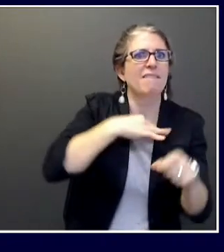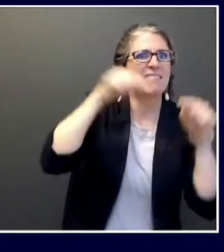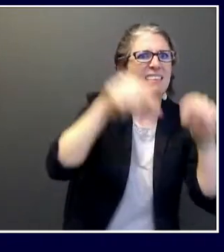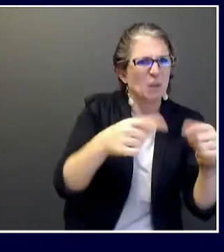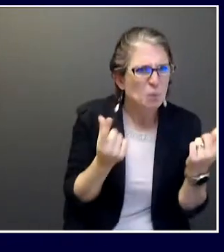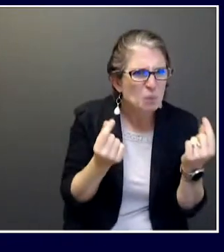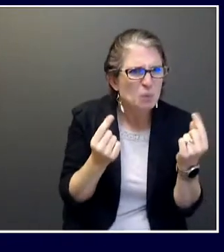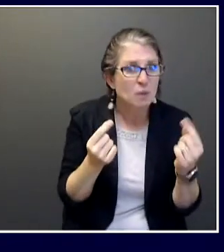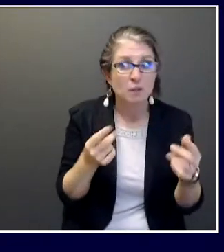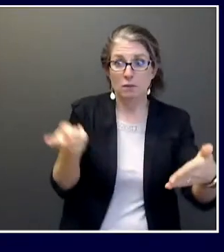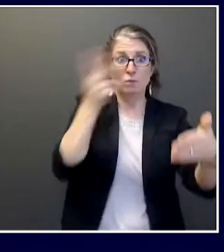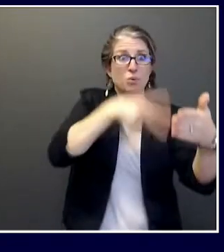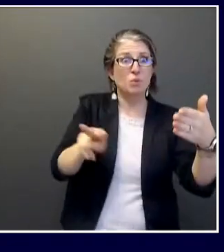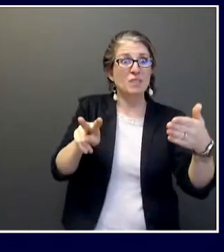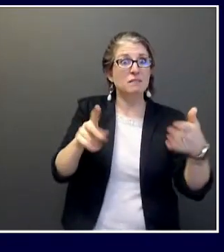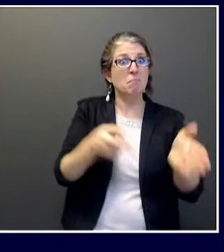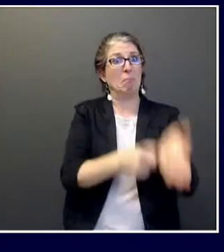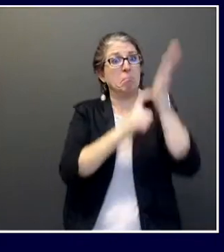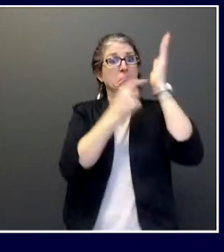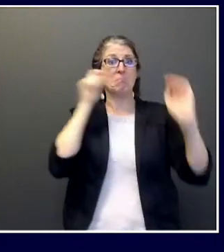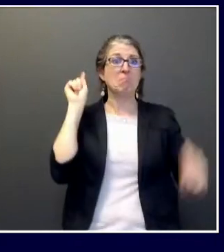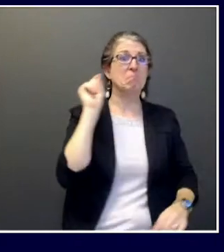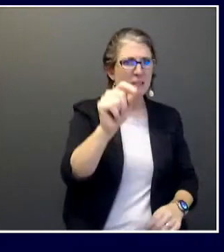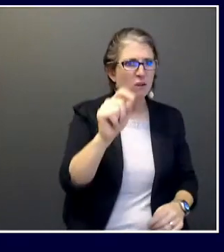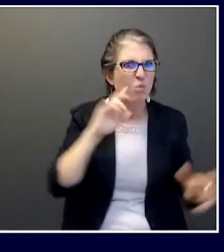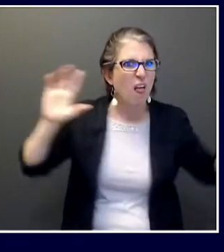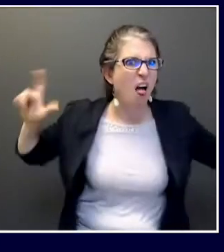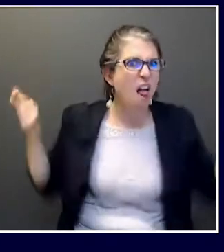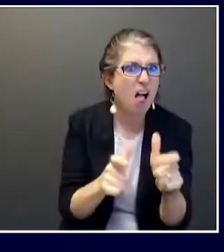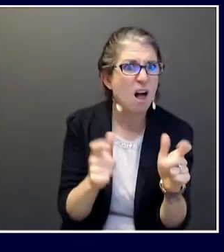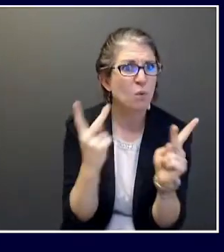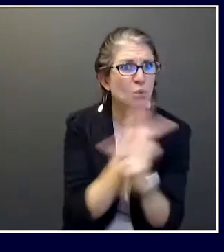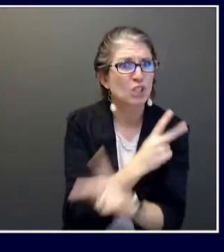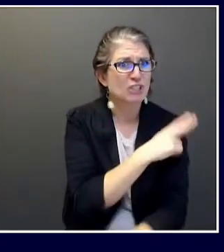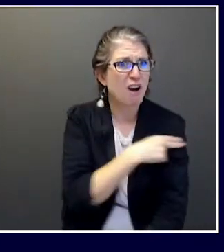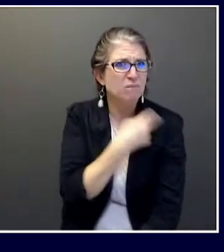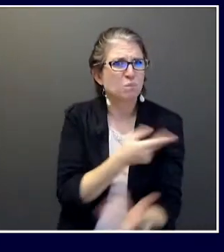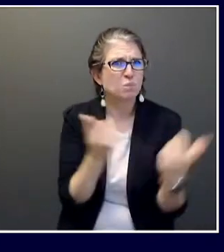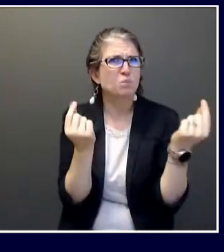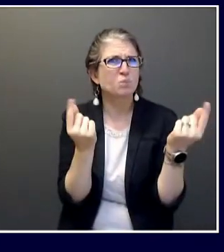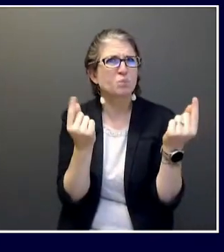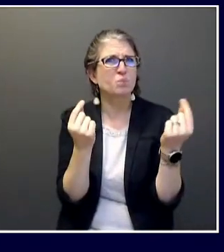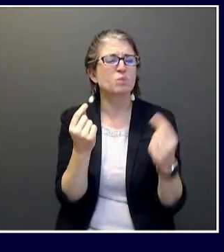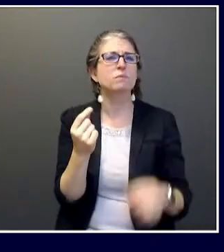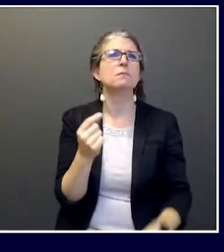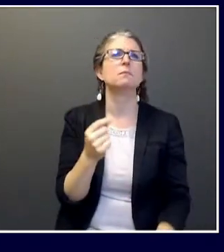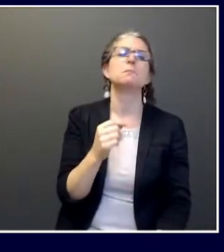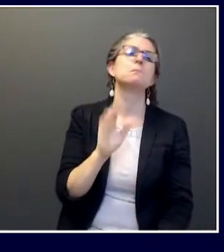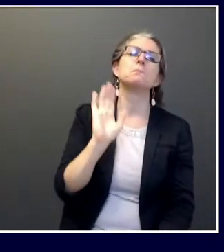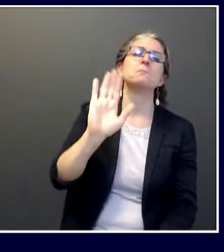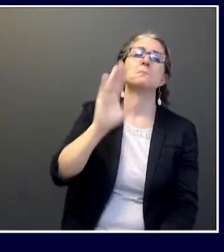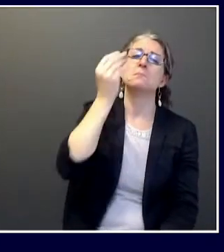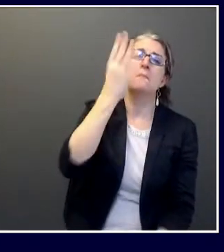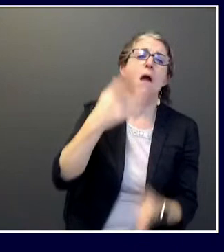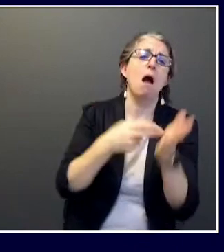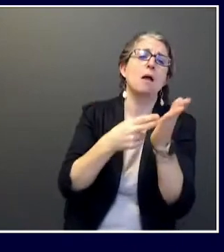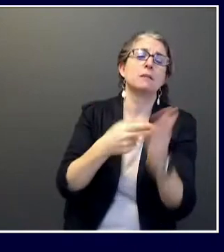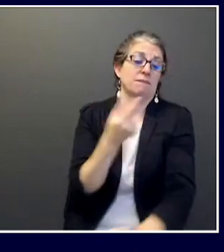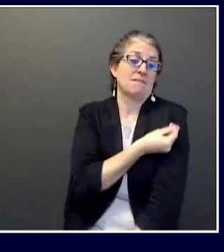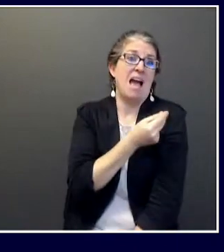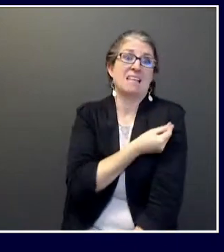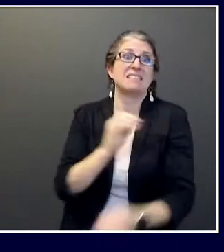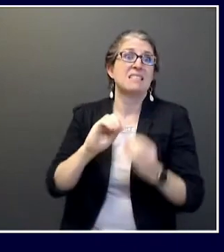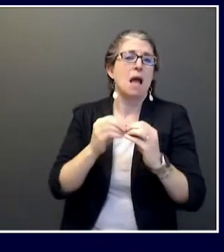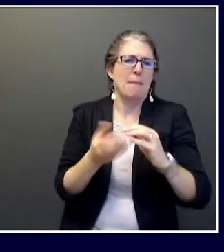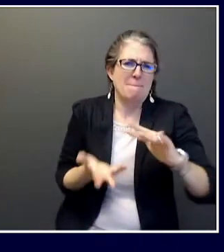seen significant improvements in the vaccination rates in our hospitals, long-term care facilities, and just today,